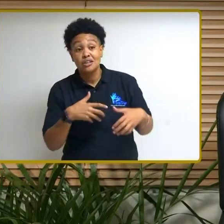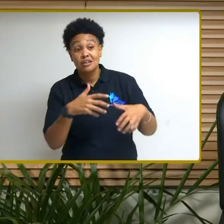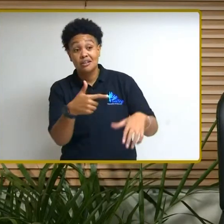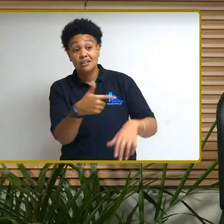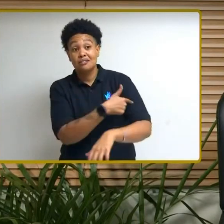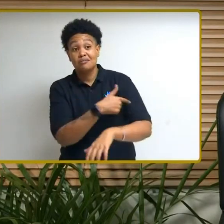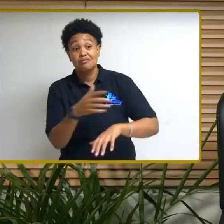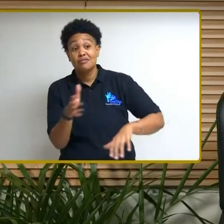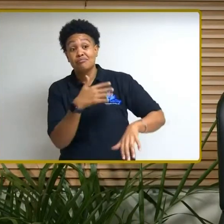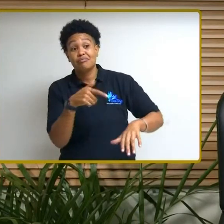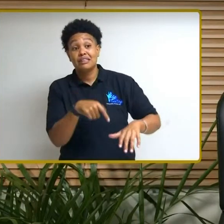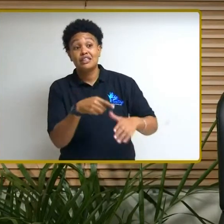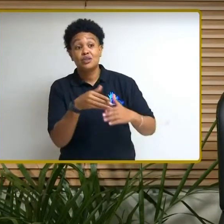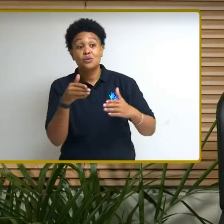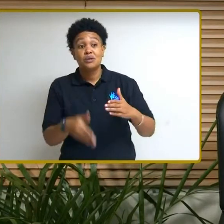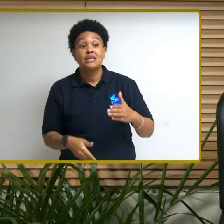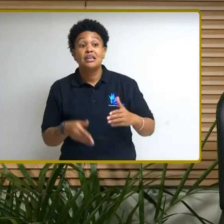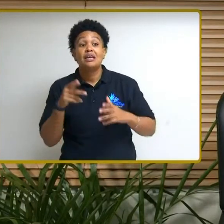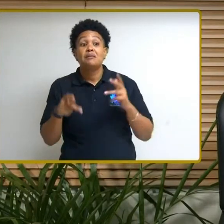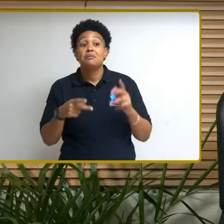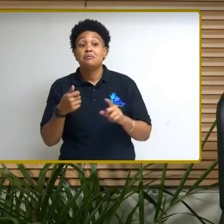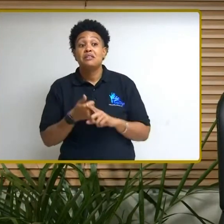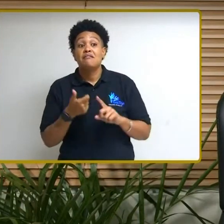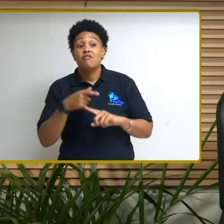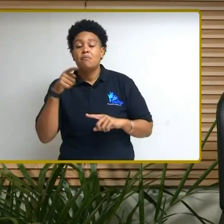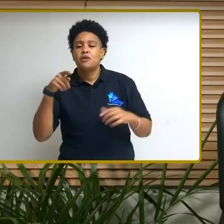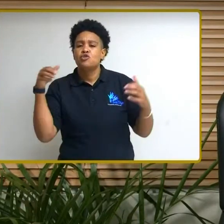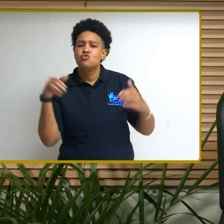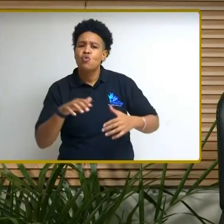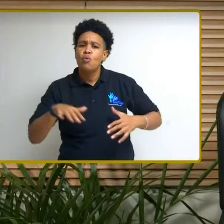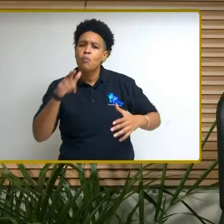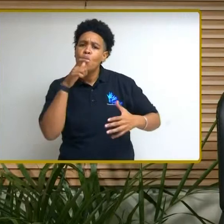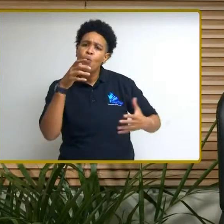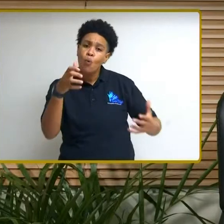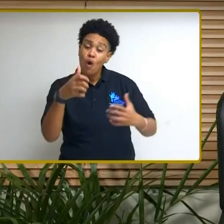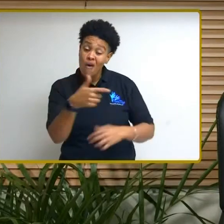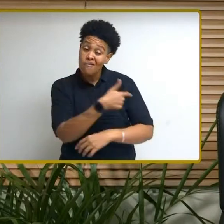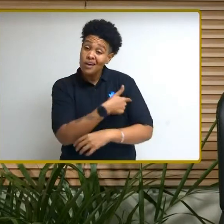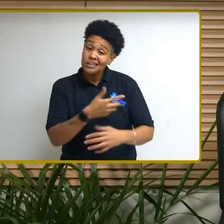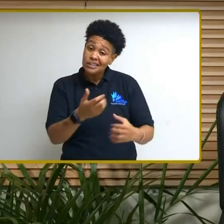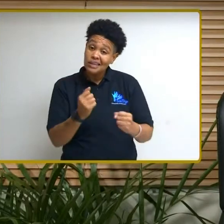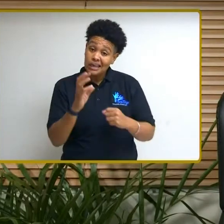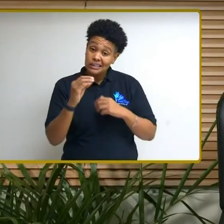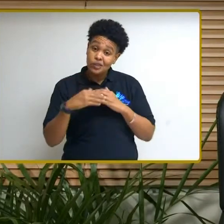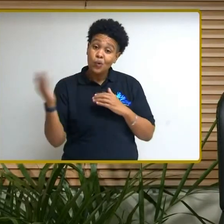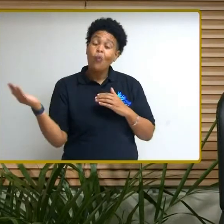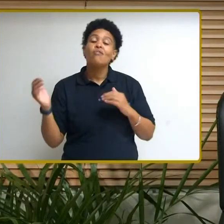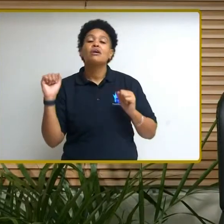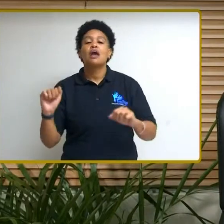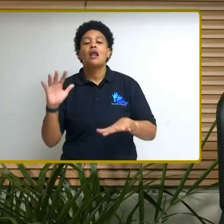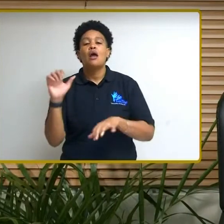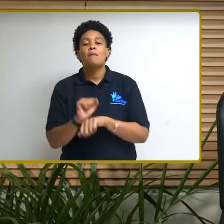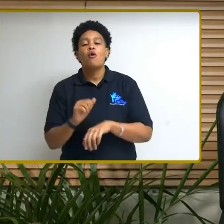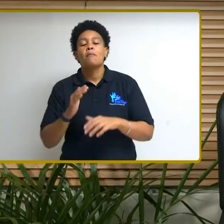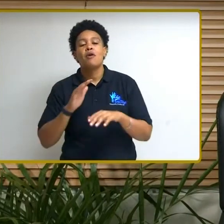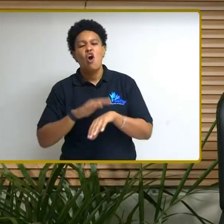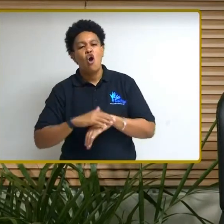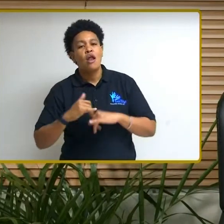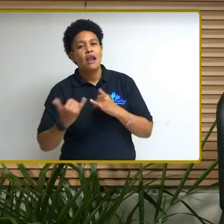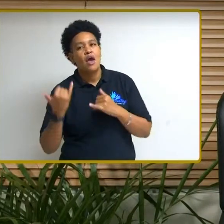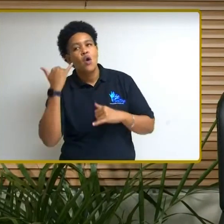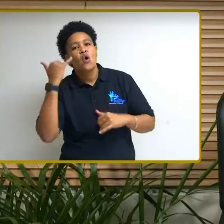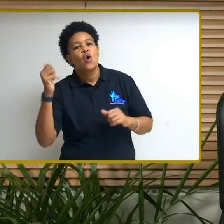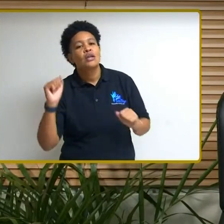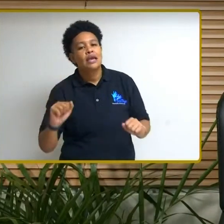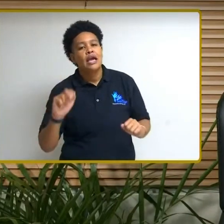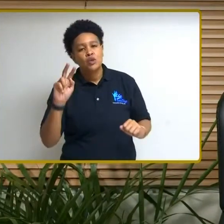weekend, and persons from among this group who wish to be vaccinated can make appointments